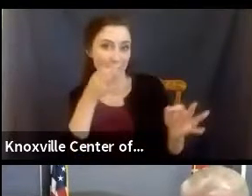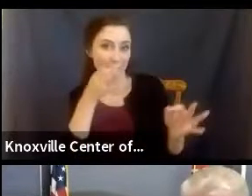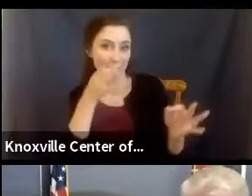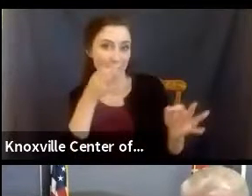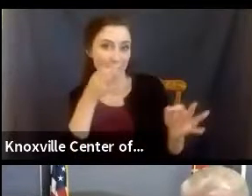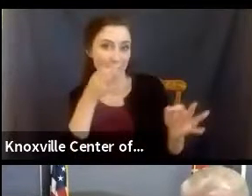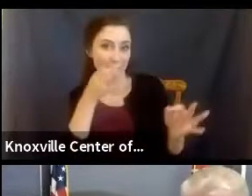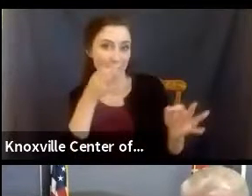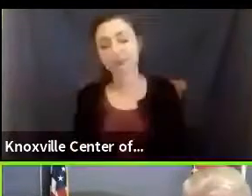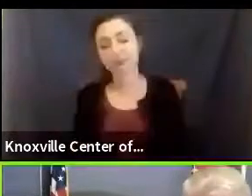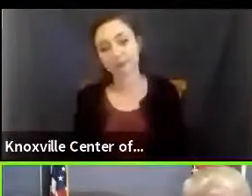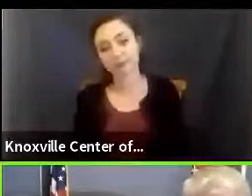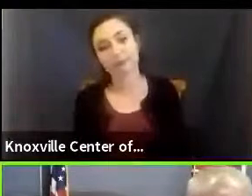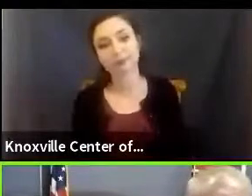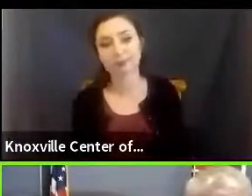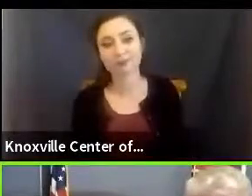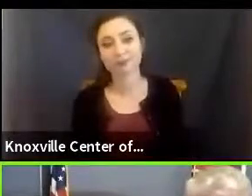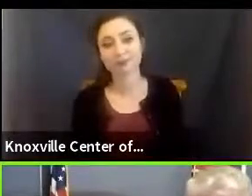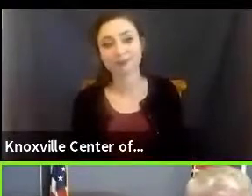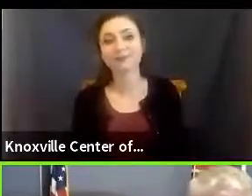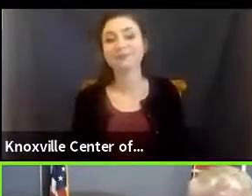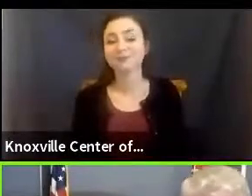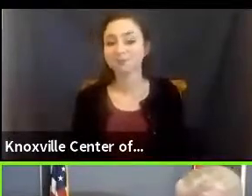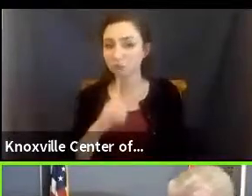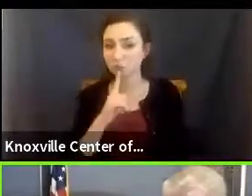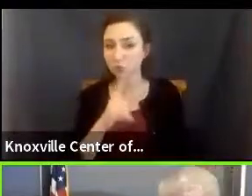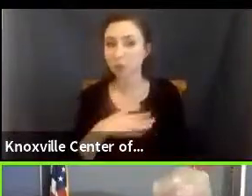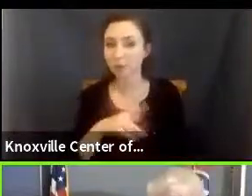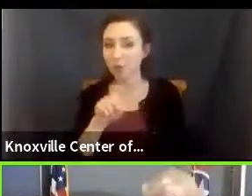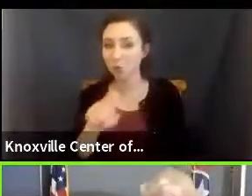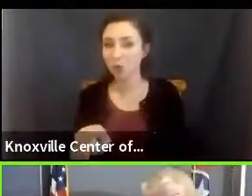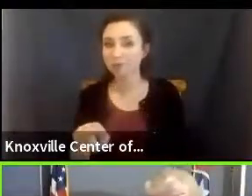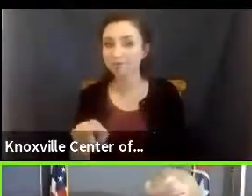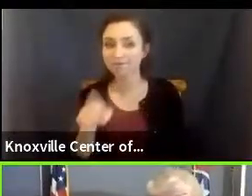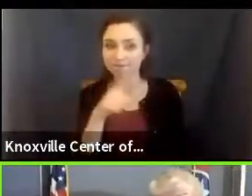and staff as well. My question for the rest of the board would be,